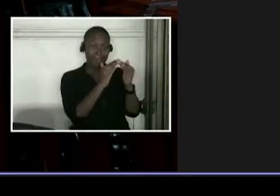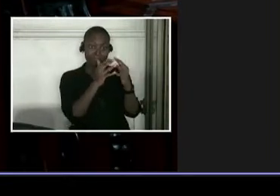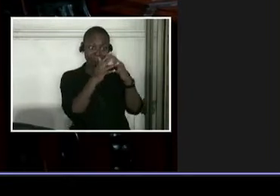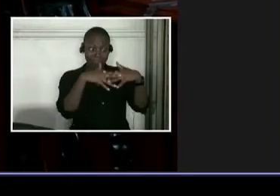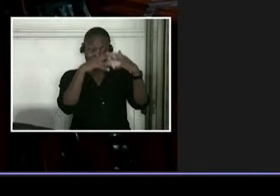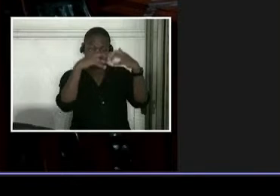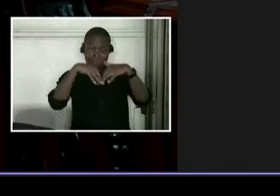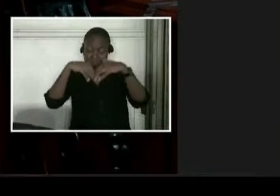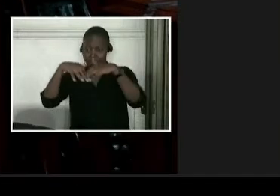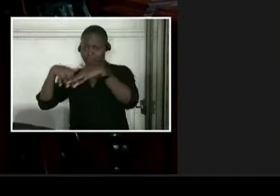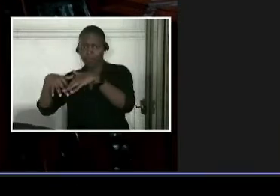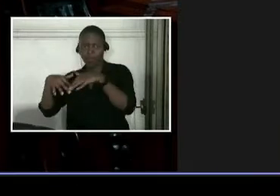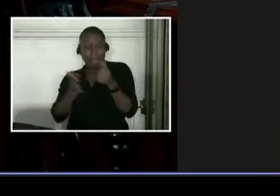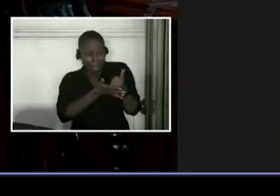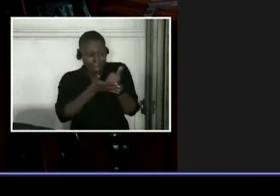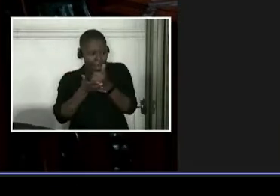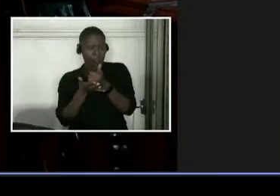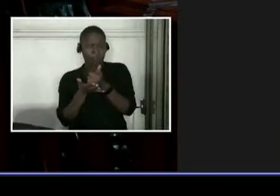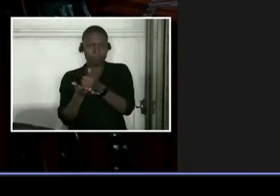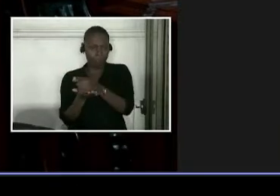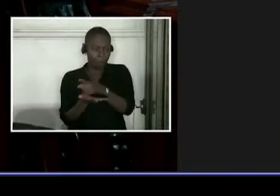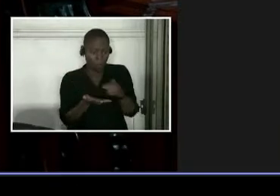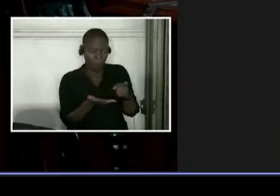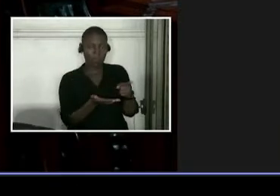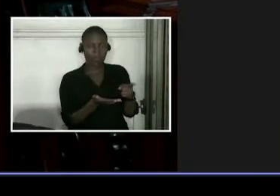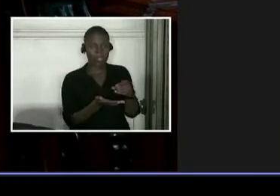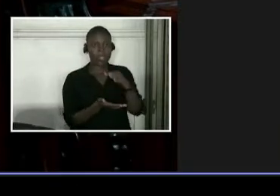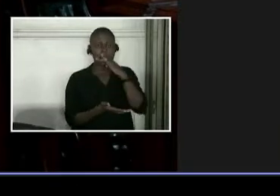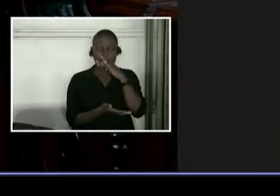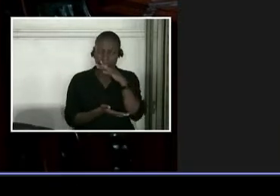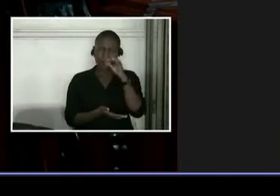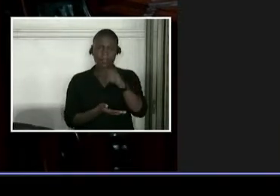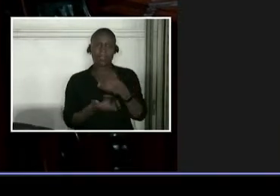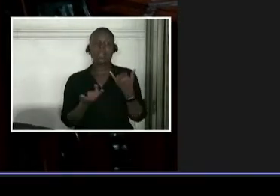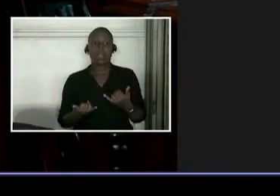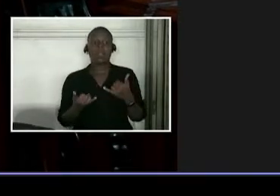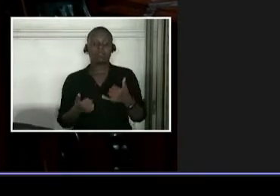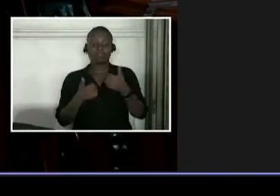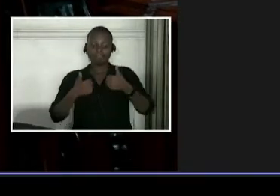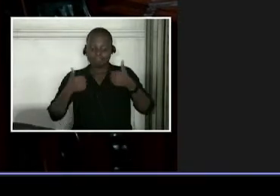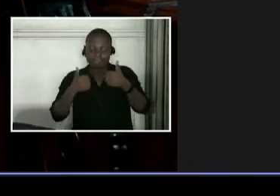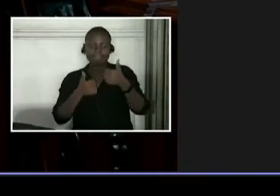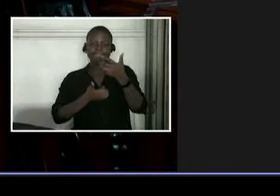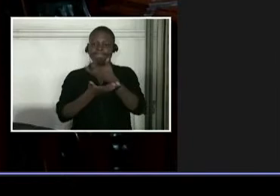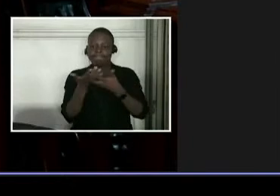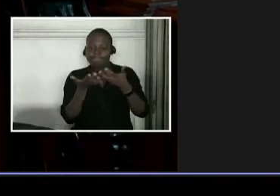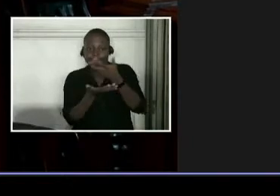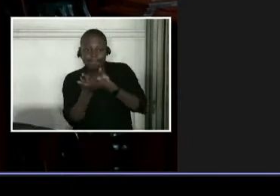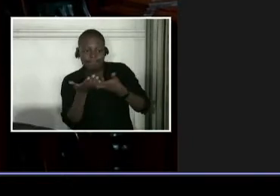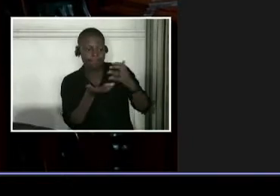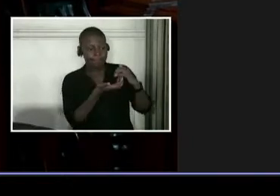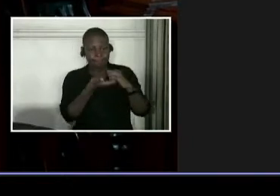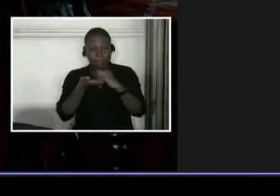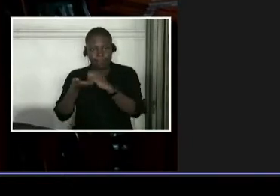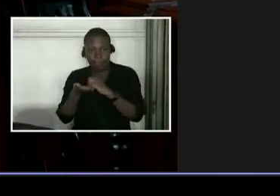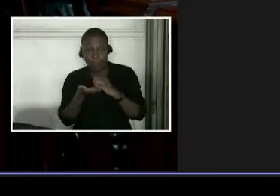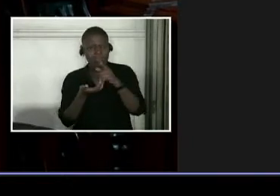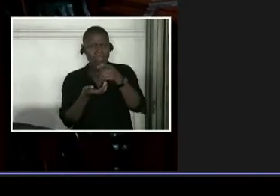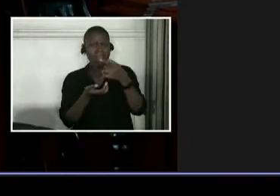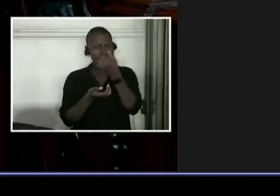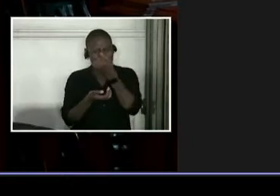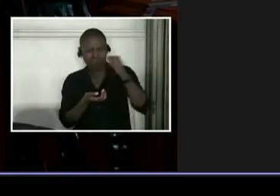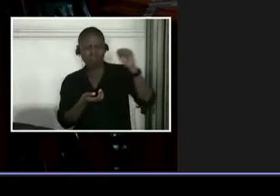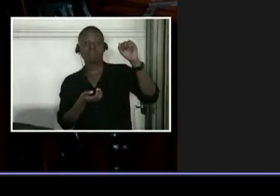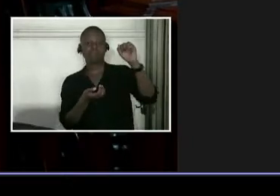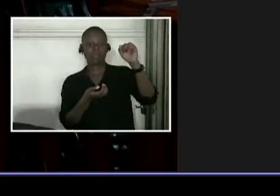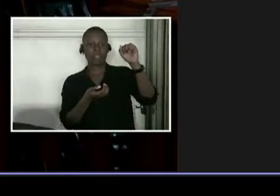side, we are in negotiation with the individuals and ratepayers association. We have flatly refused to allow